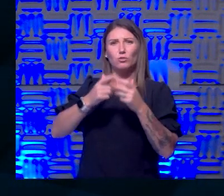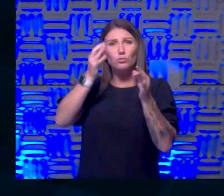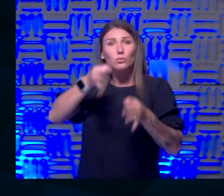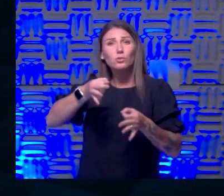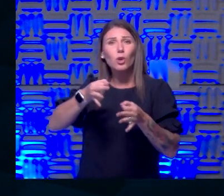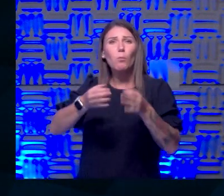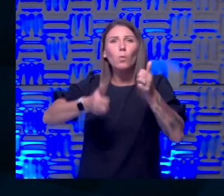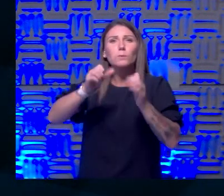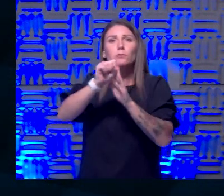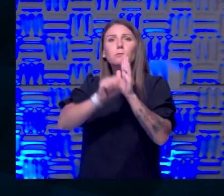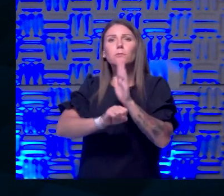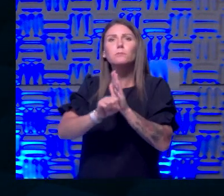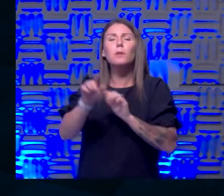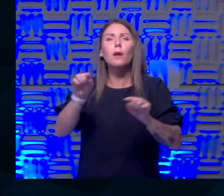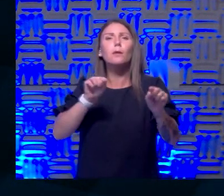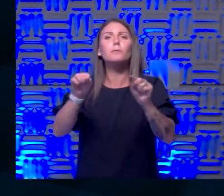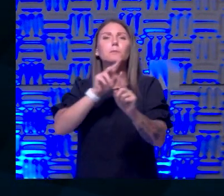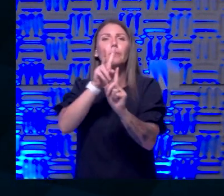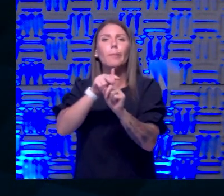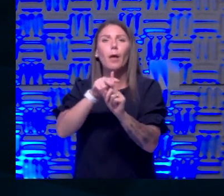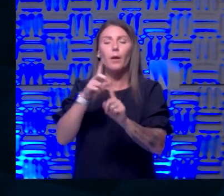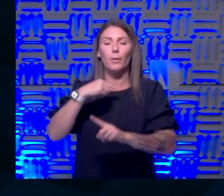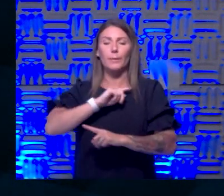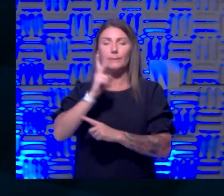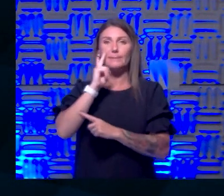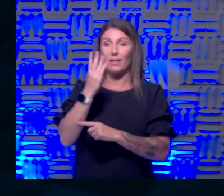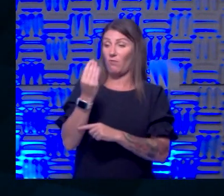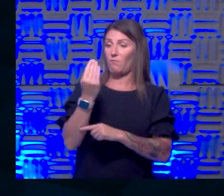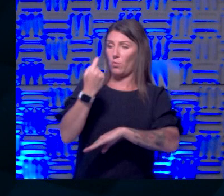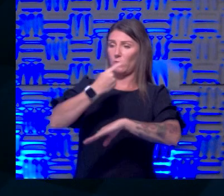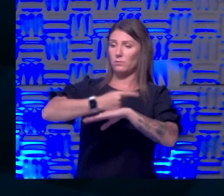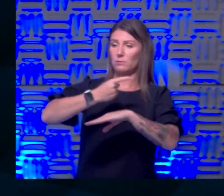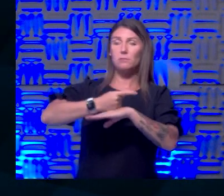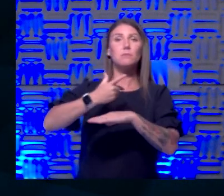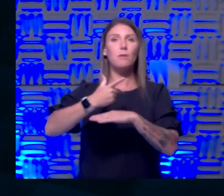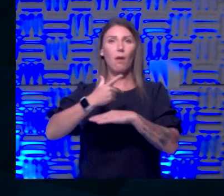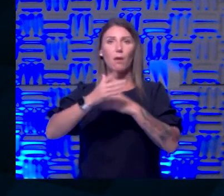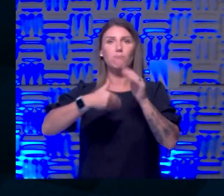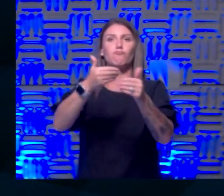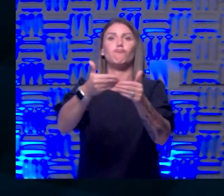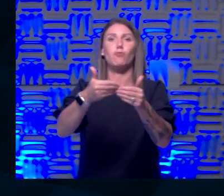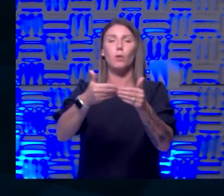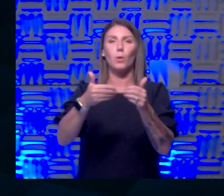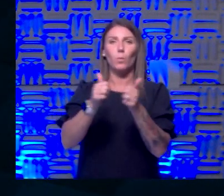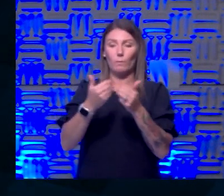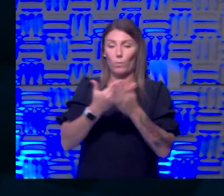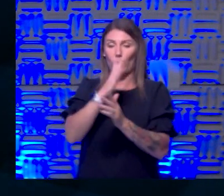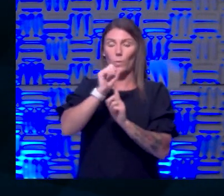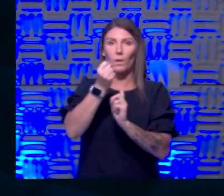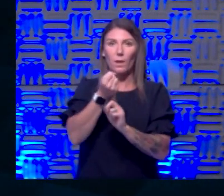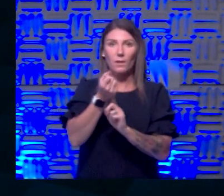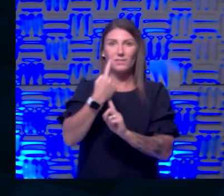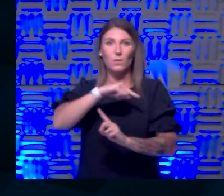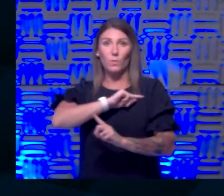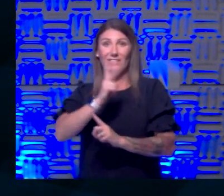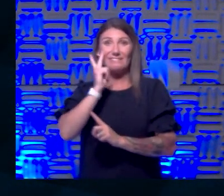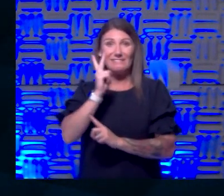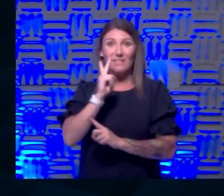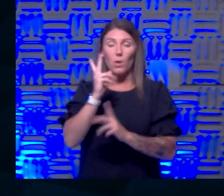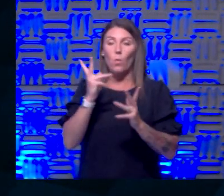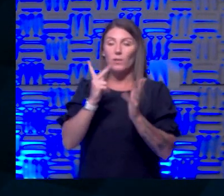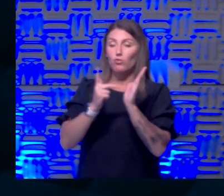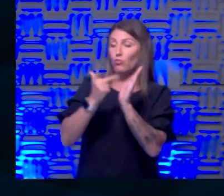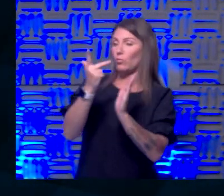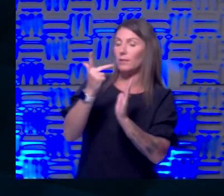we look at a 14-day rolling average of the rate of new cases, and we select those that are 3 times or greater